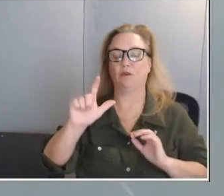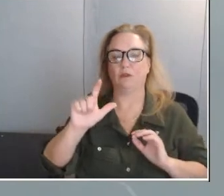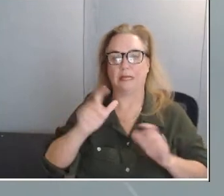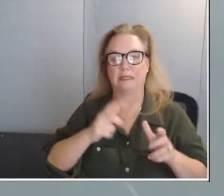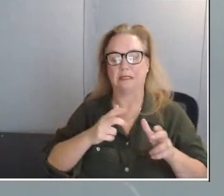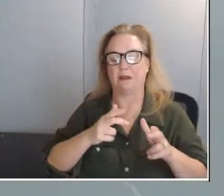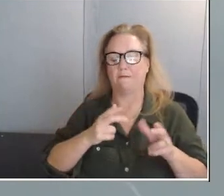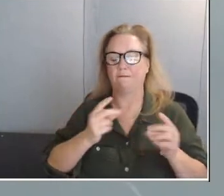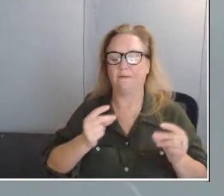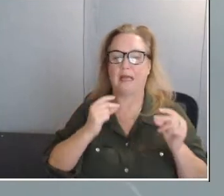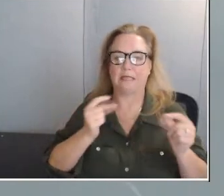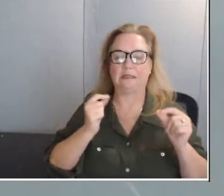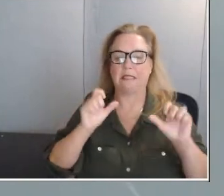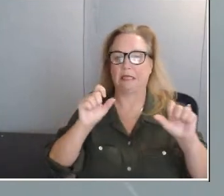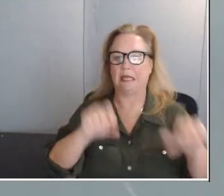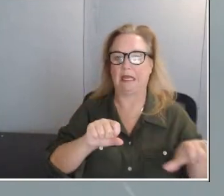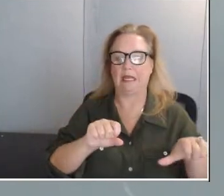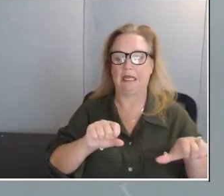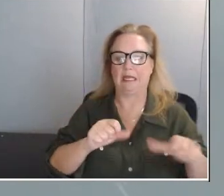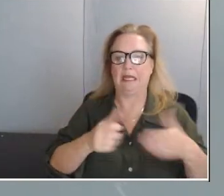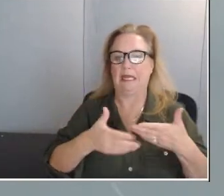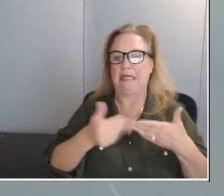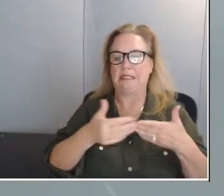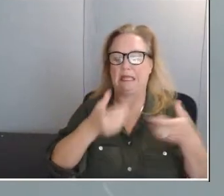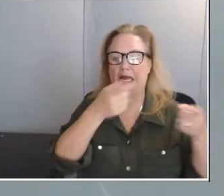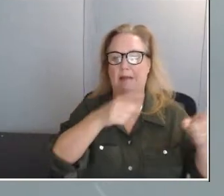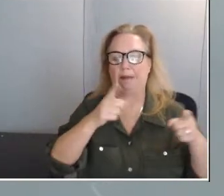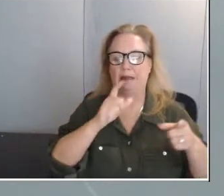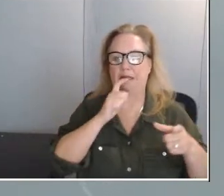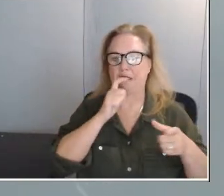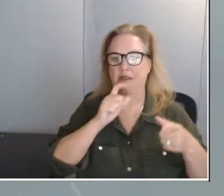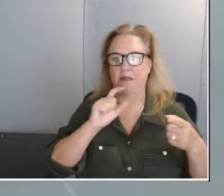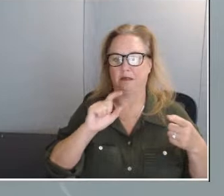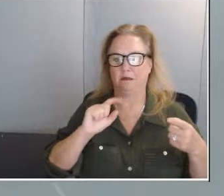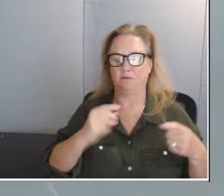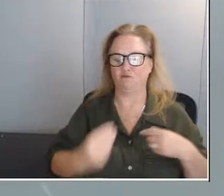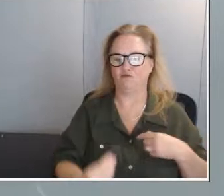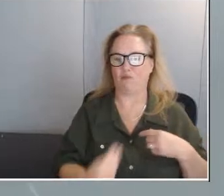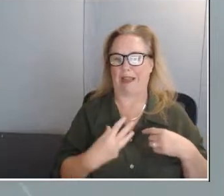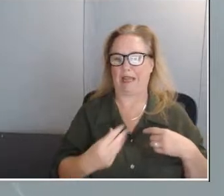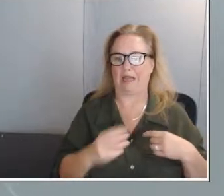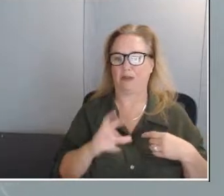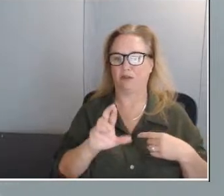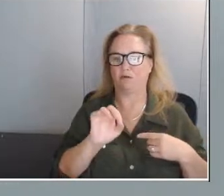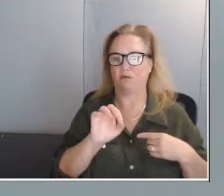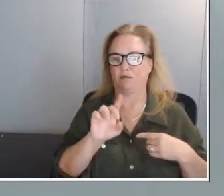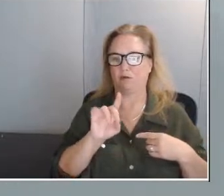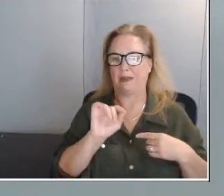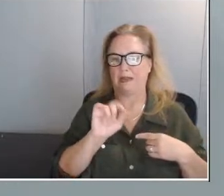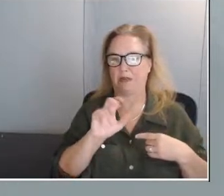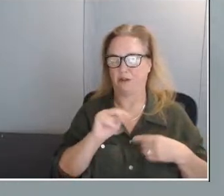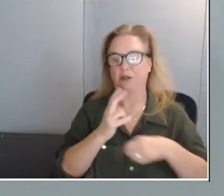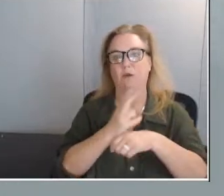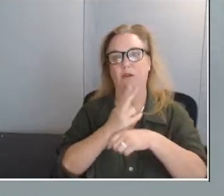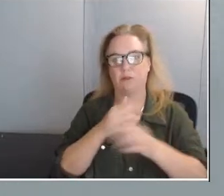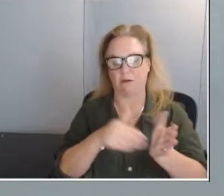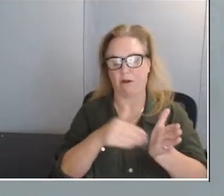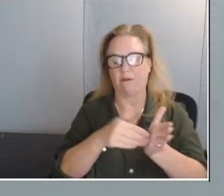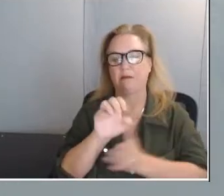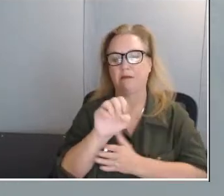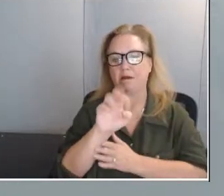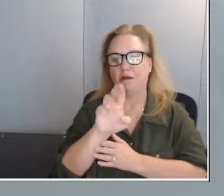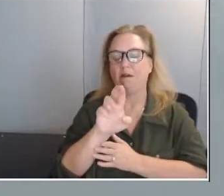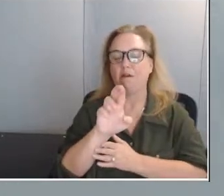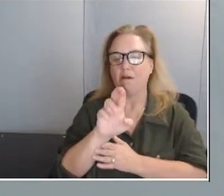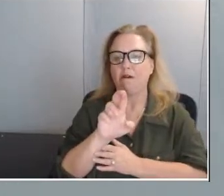and can be done very easily and doesn't subject the patient to radiation. So we use it a lot in the emergency department. And so what we're looking at,